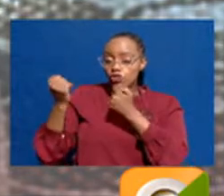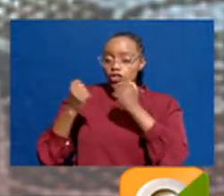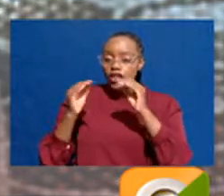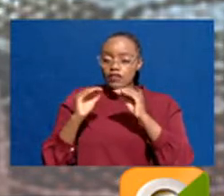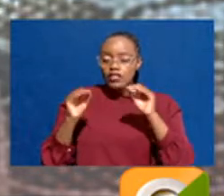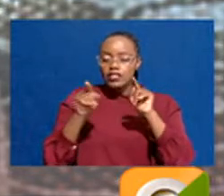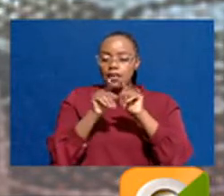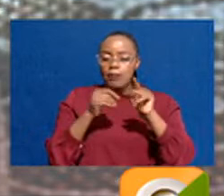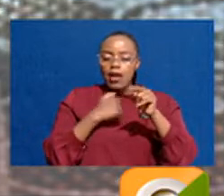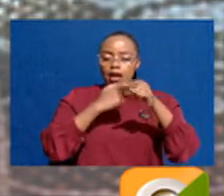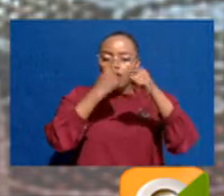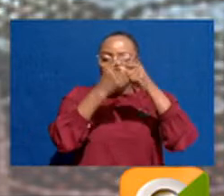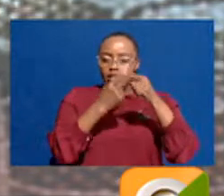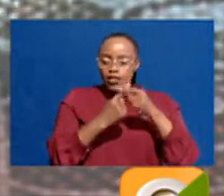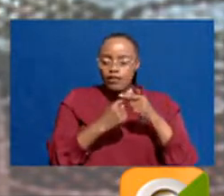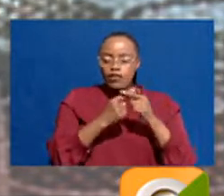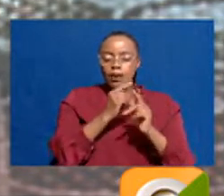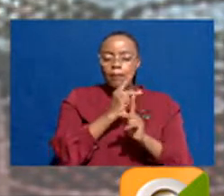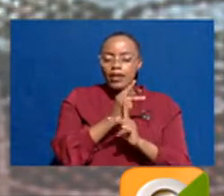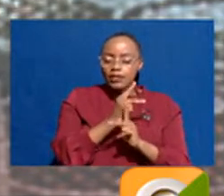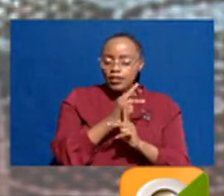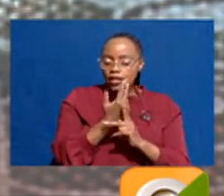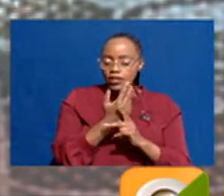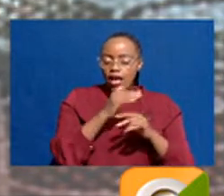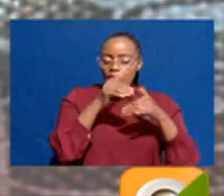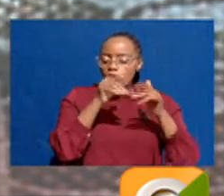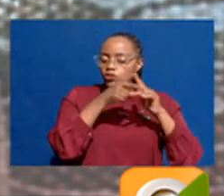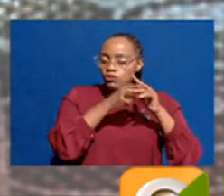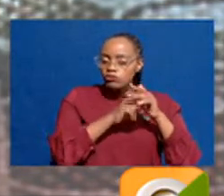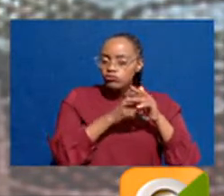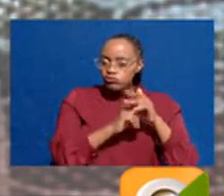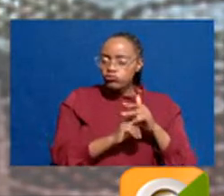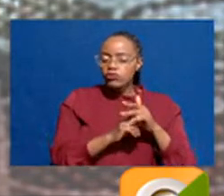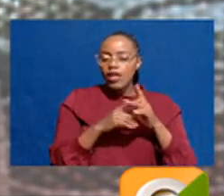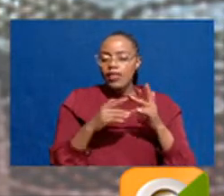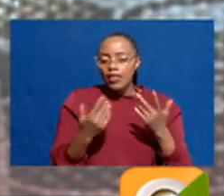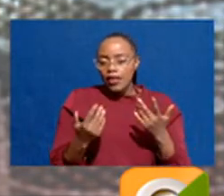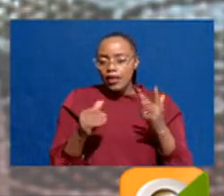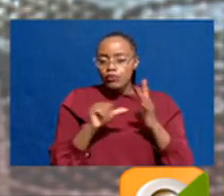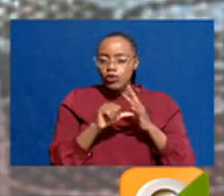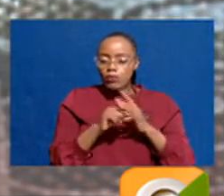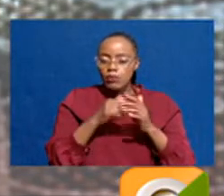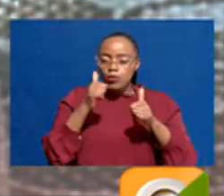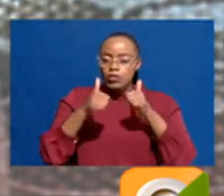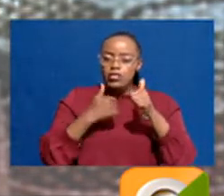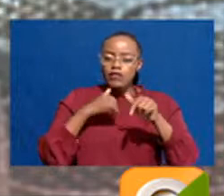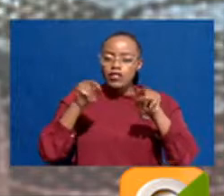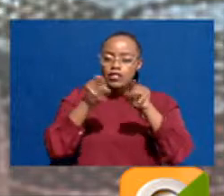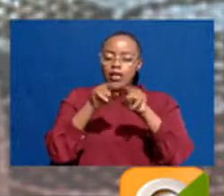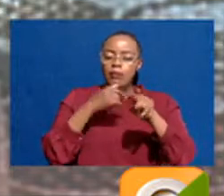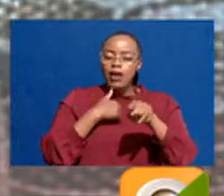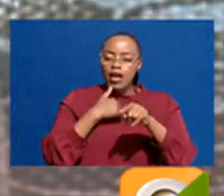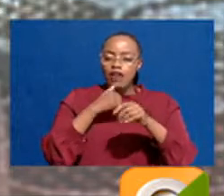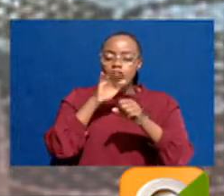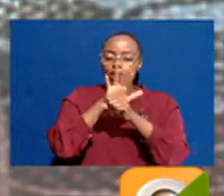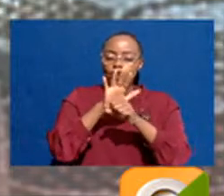buildup of maintenance of the car, the tear and wear. It has so it takes a lot of the